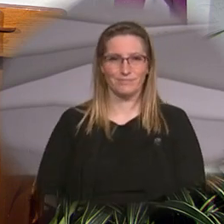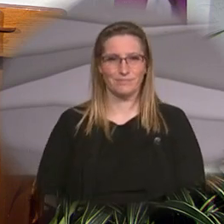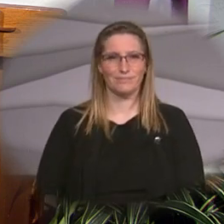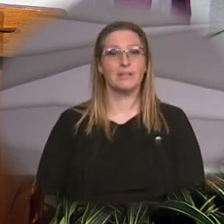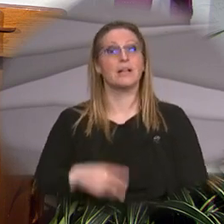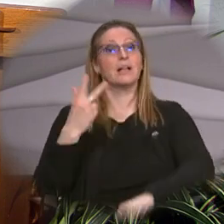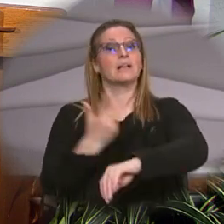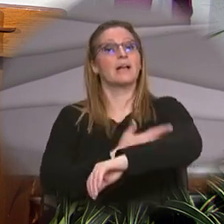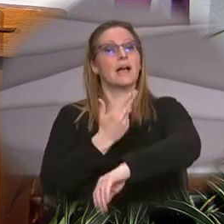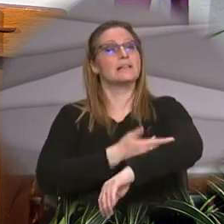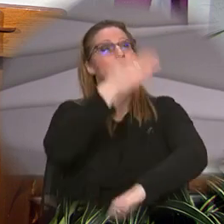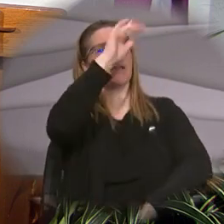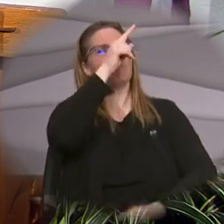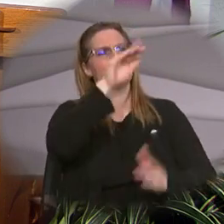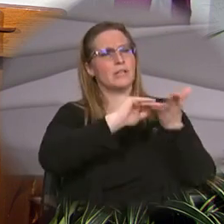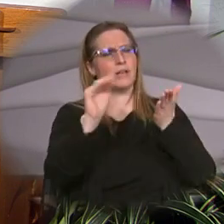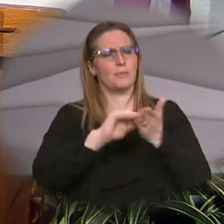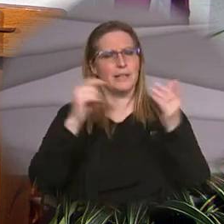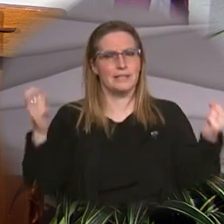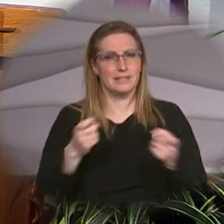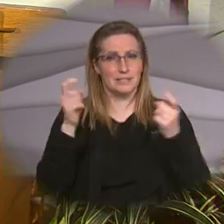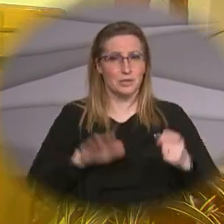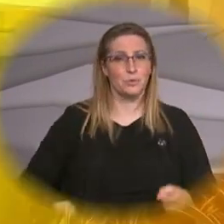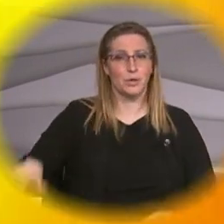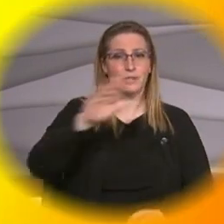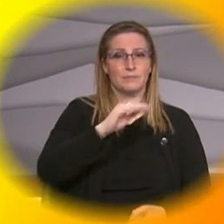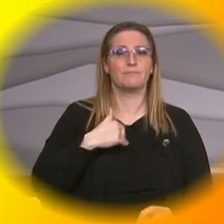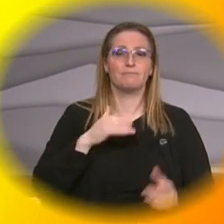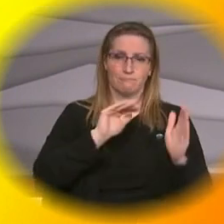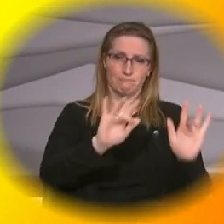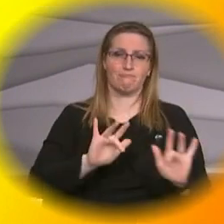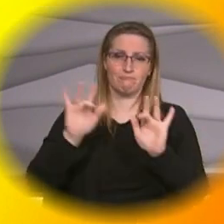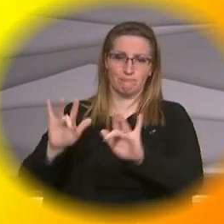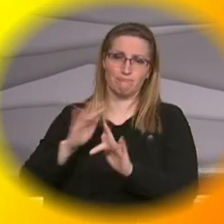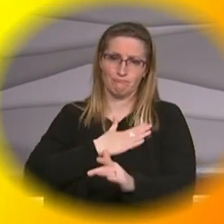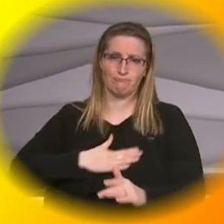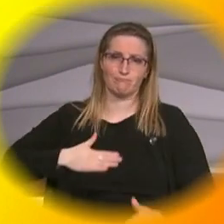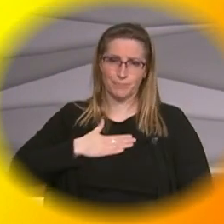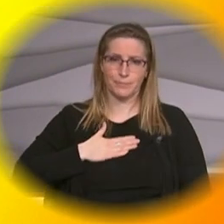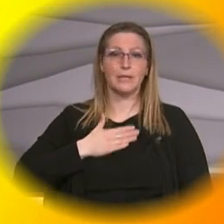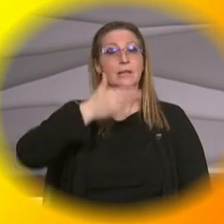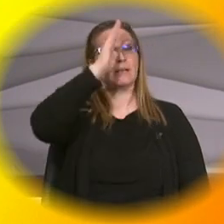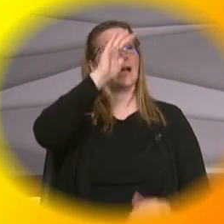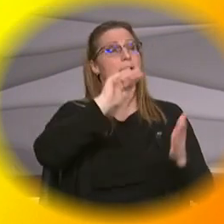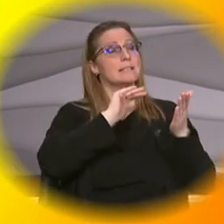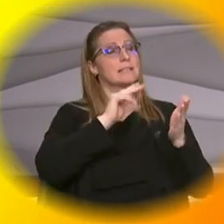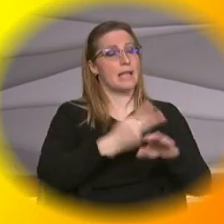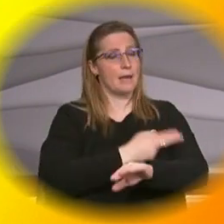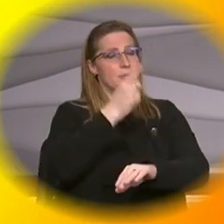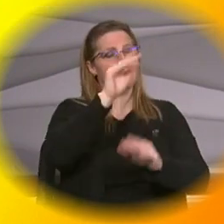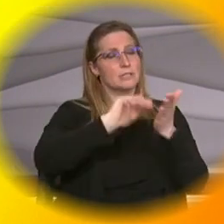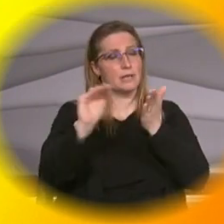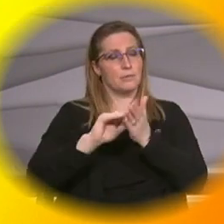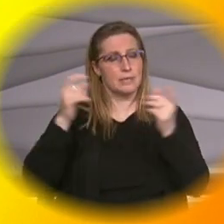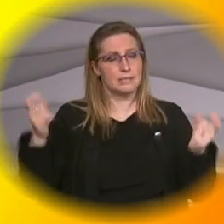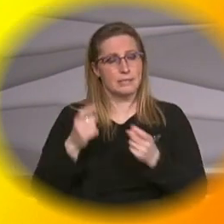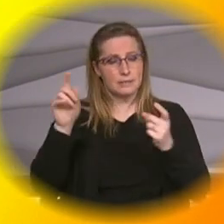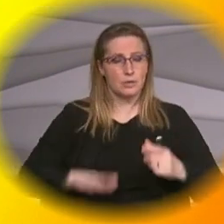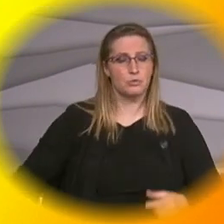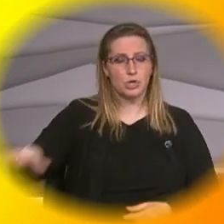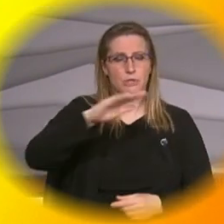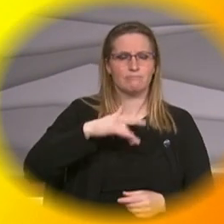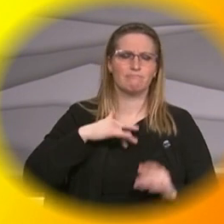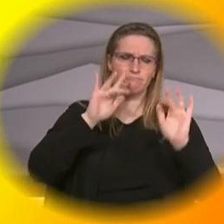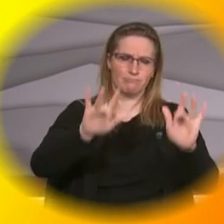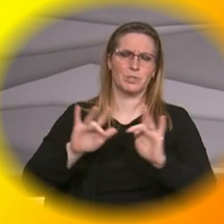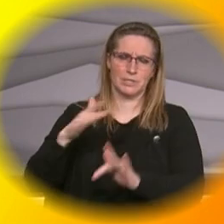Lamb of God, you take away the sins of the world. Have mercy on us. Lamb of God, you take away the sins of the